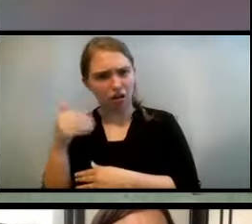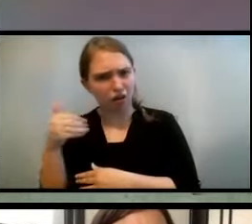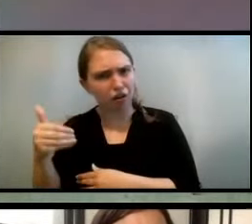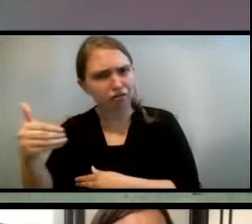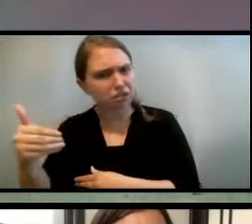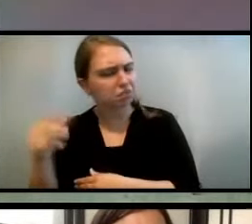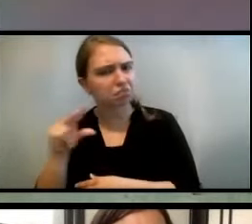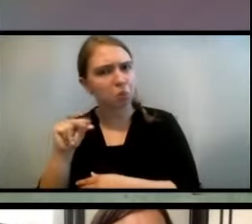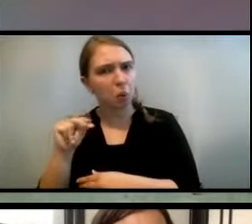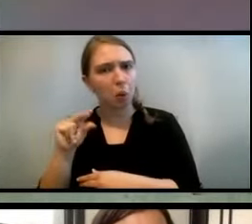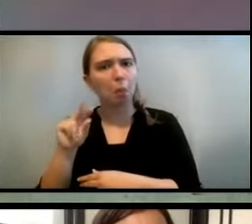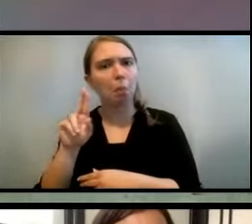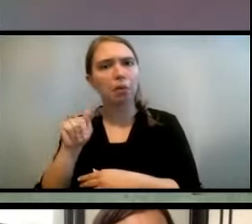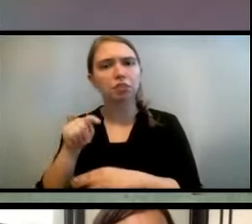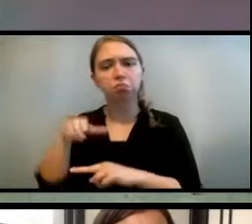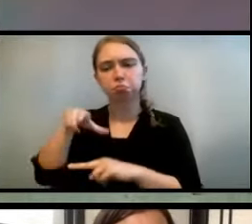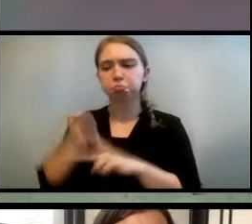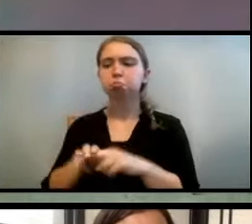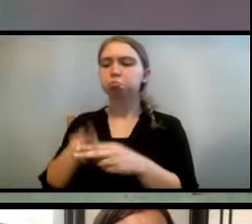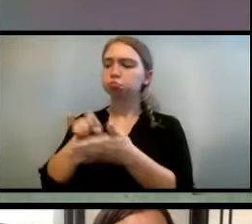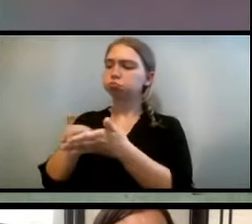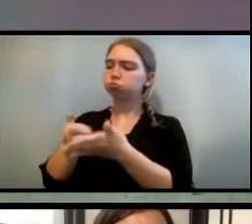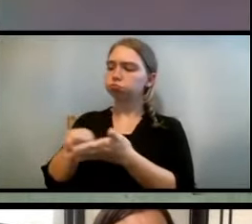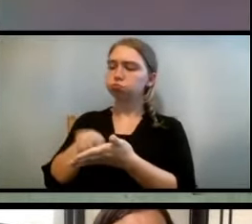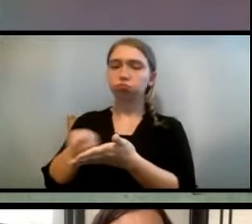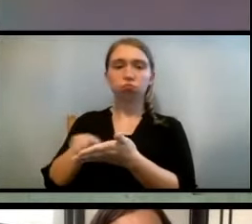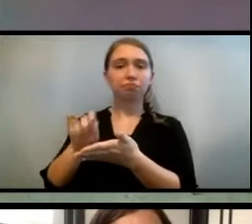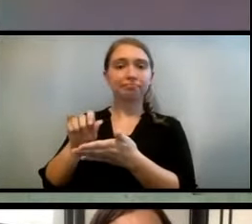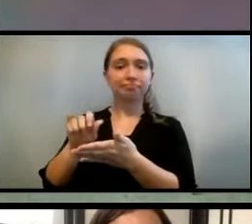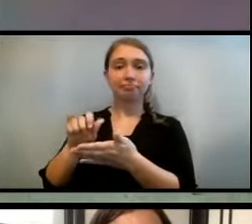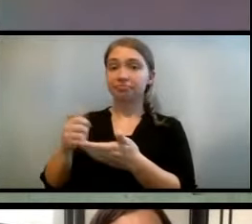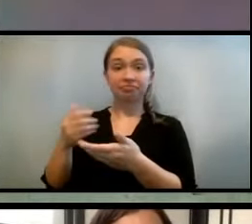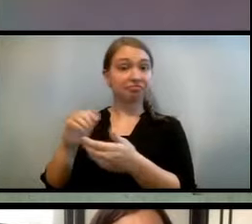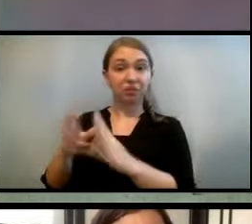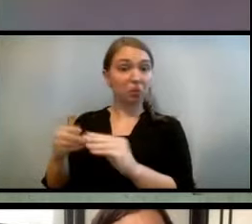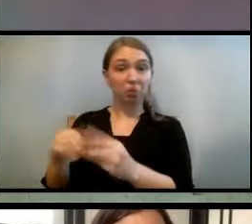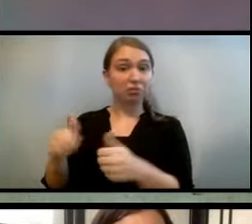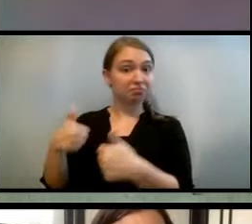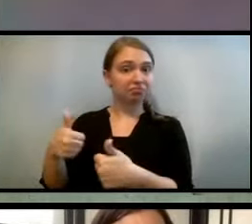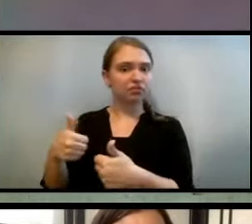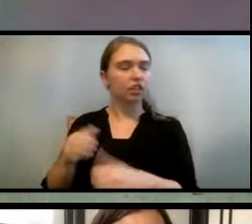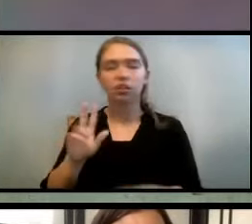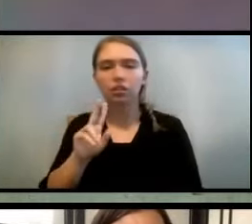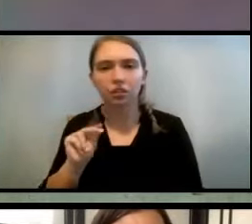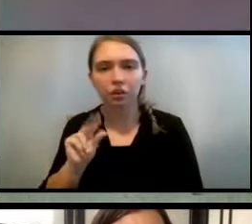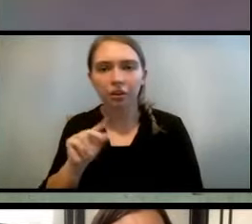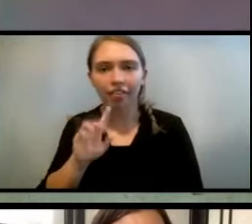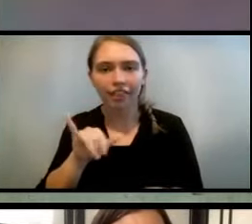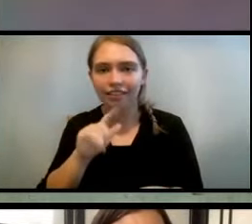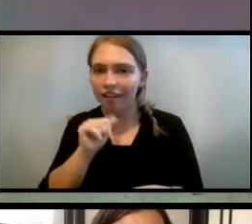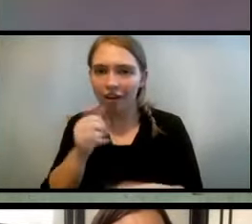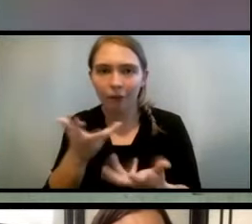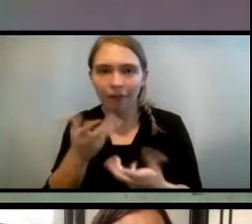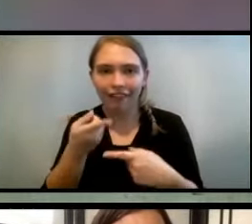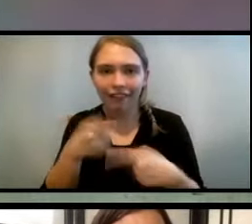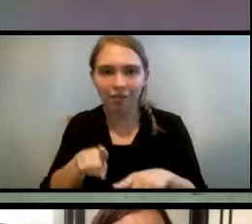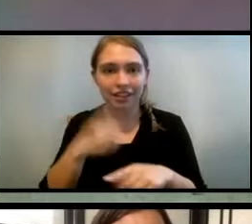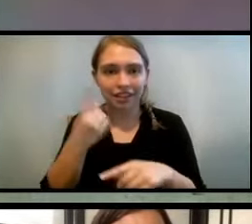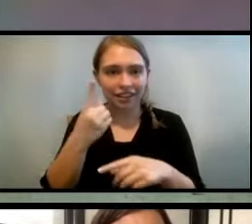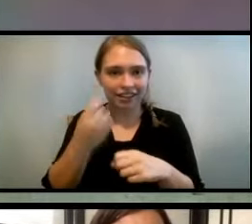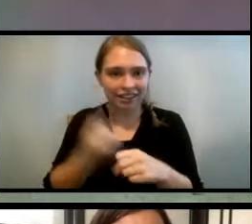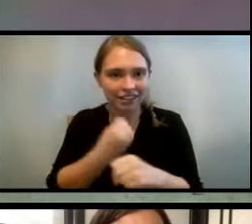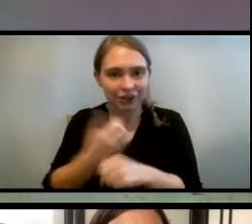they just sit down and then there's a story. And it's like, no, actually what happened was a year ago, I told myself, I want to write a story about